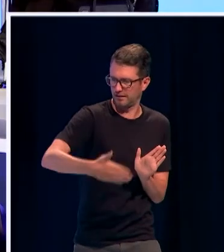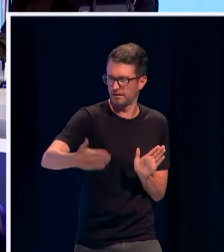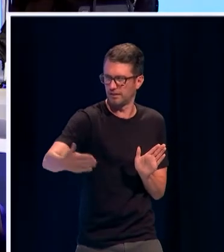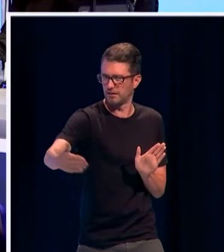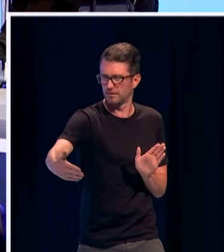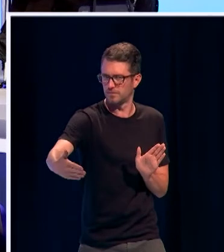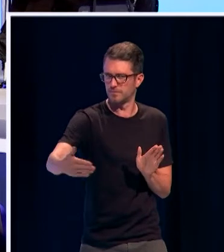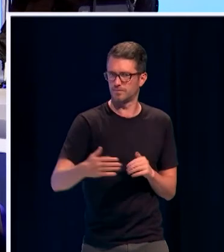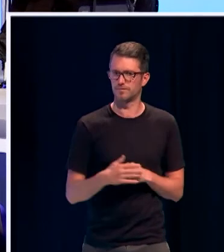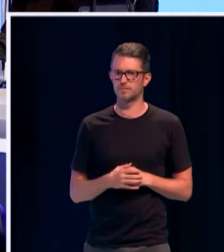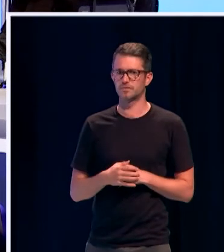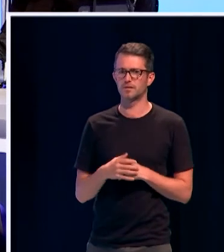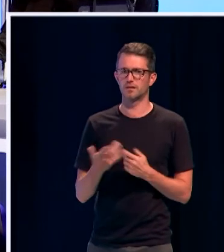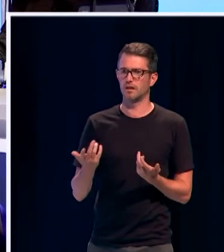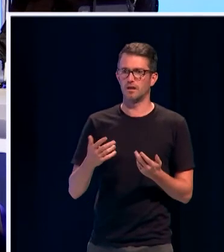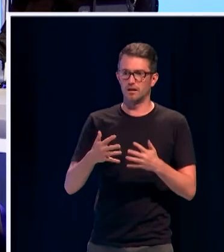are having